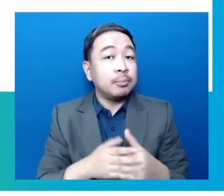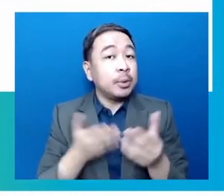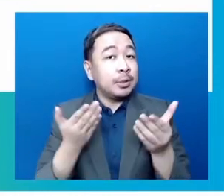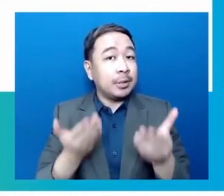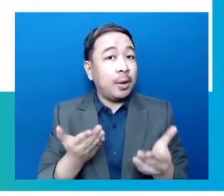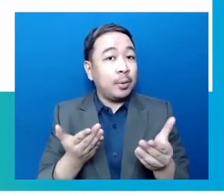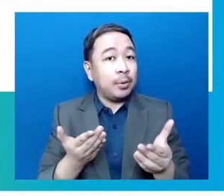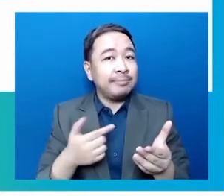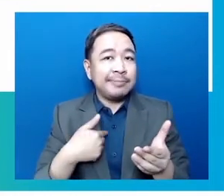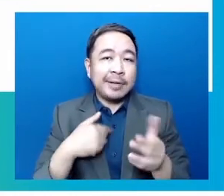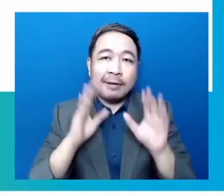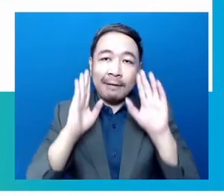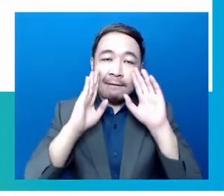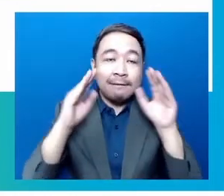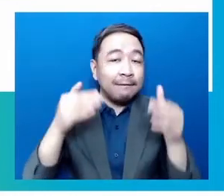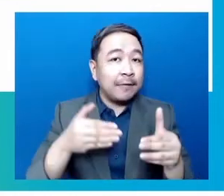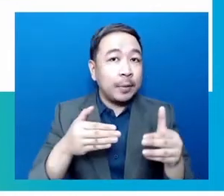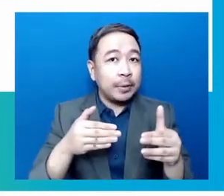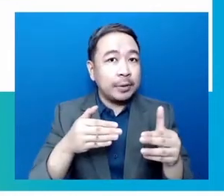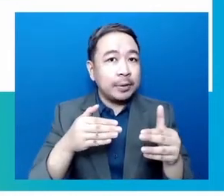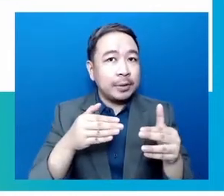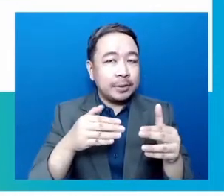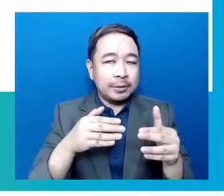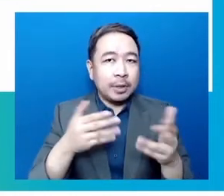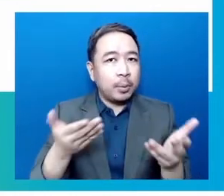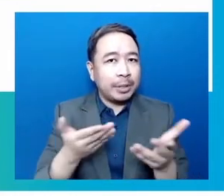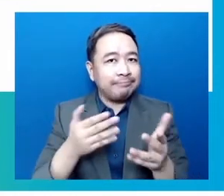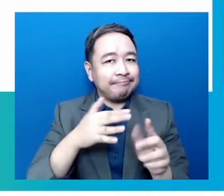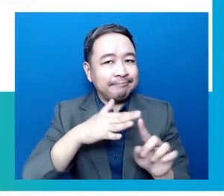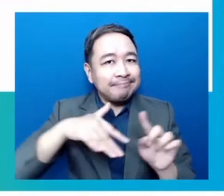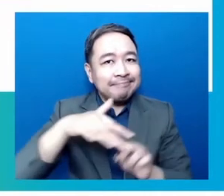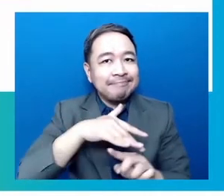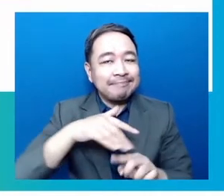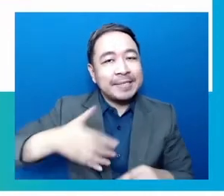it's easy for me to focus on, especially on Bangladesh. Thank you.